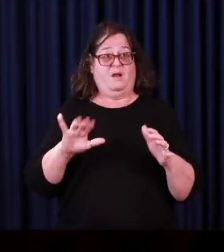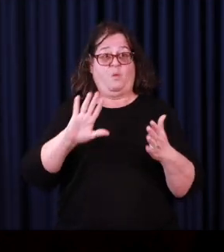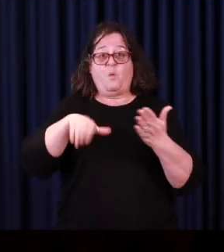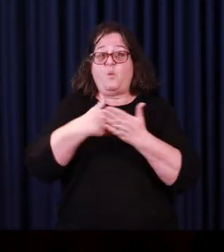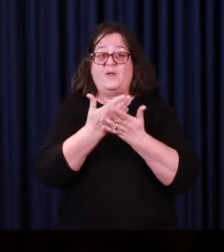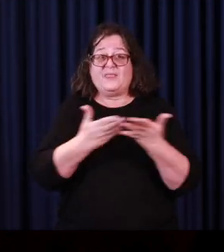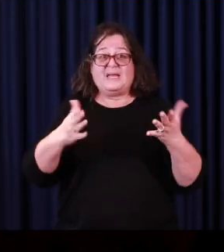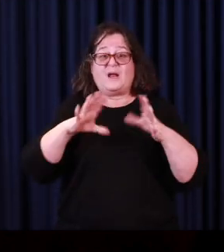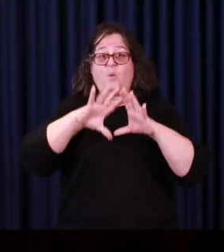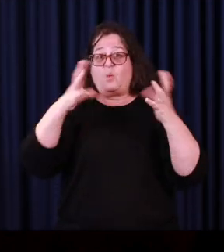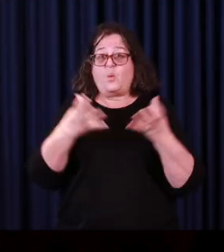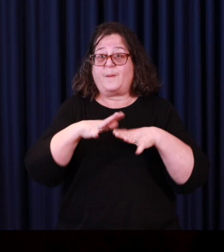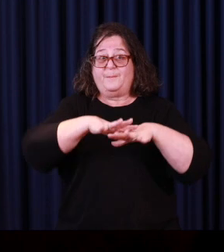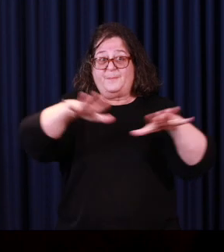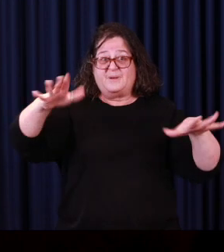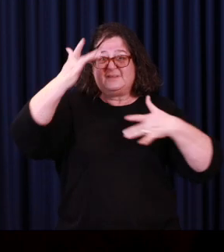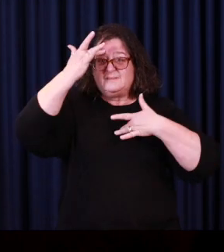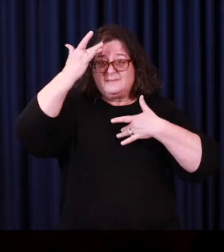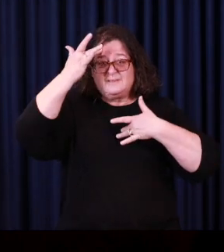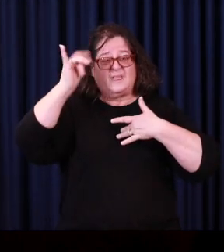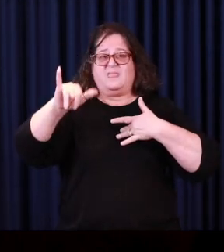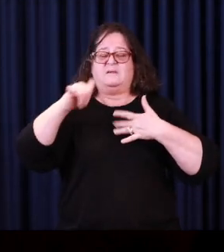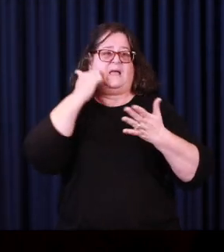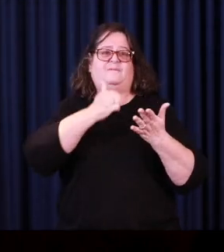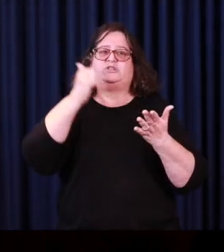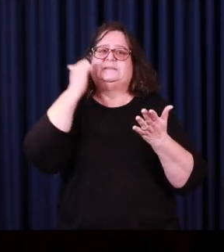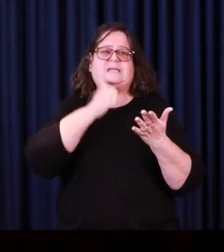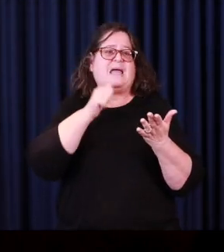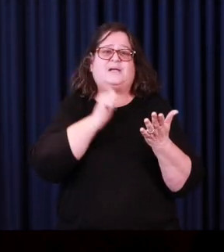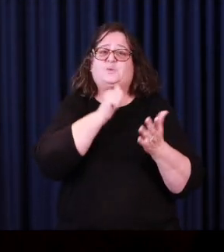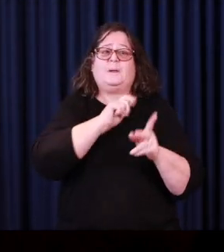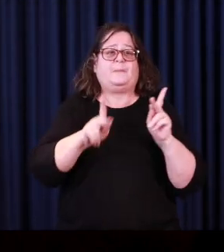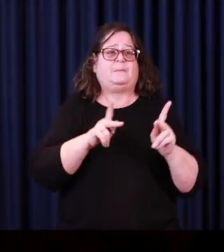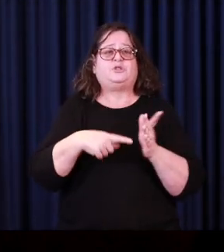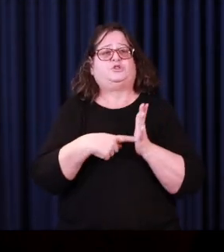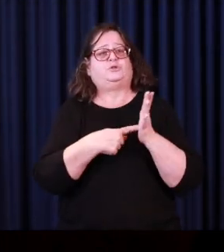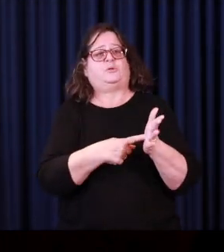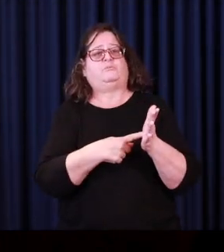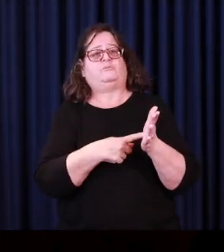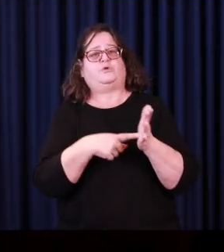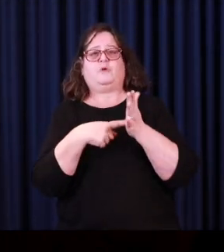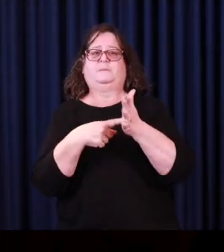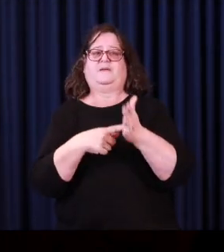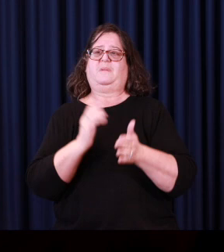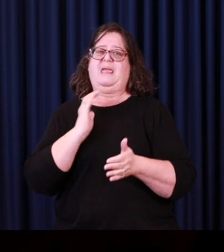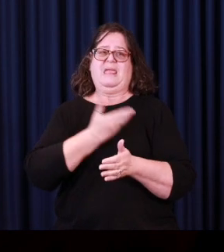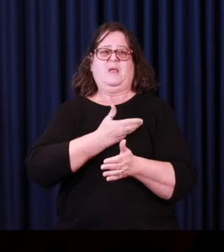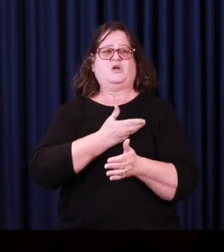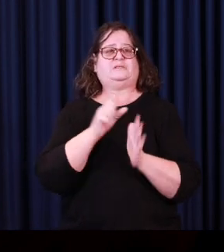day Arizonans have demonstrated the true state of our state. From our frontline medical